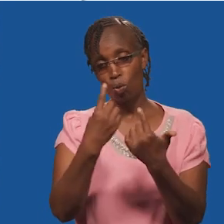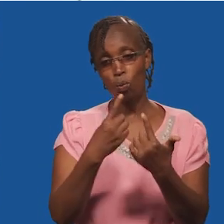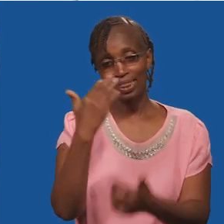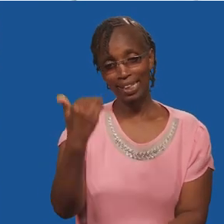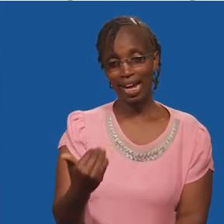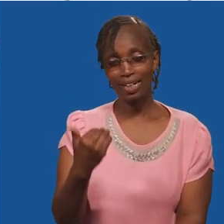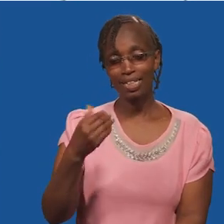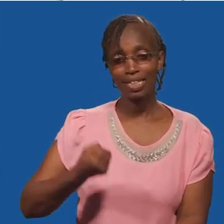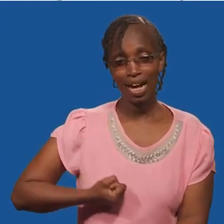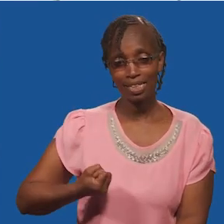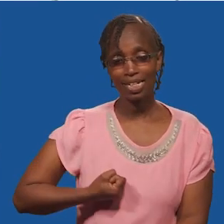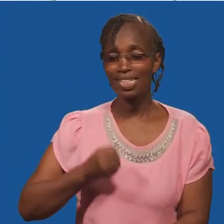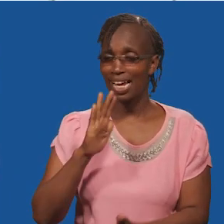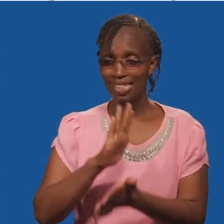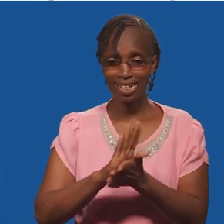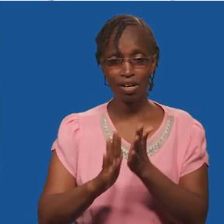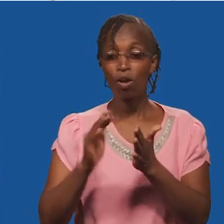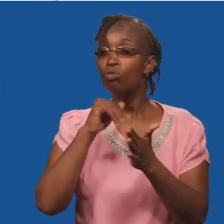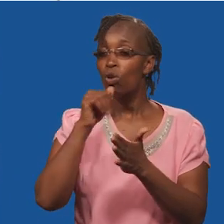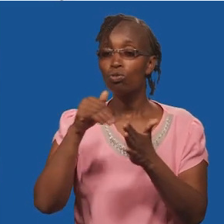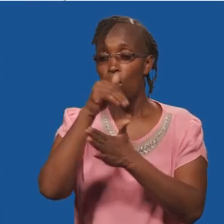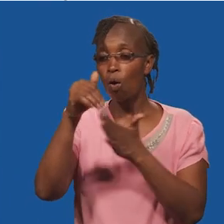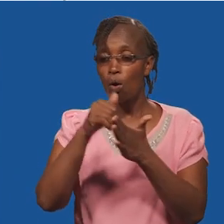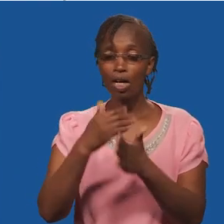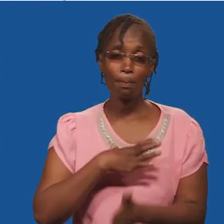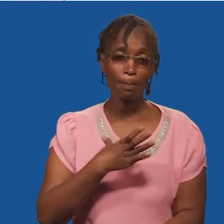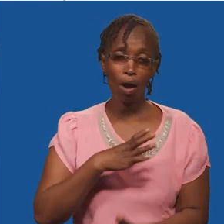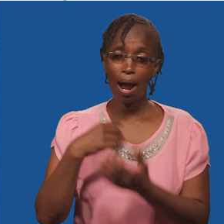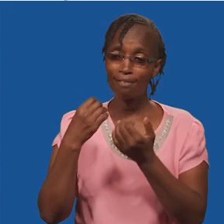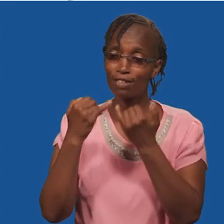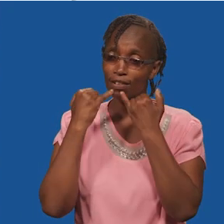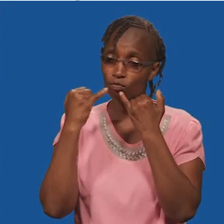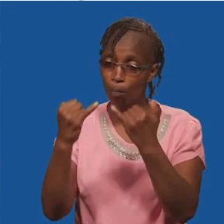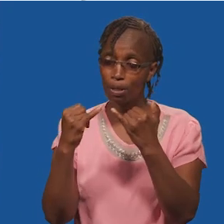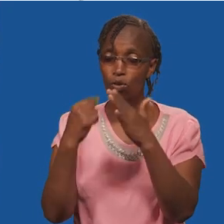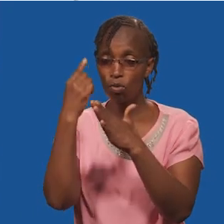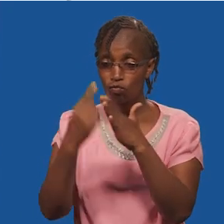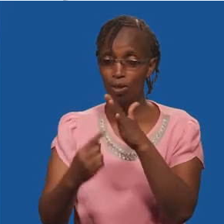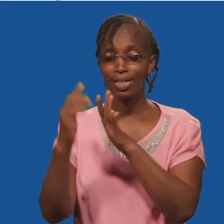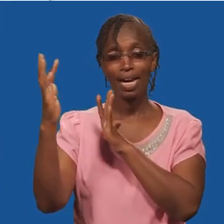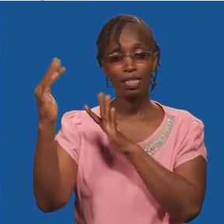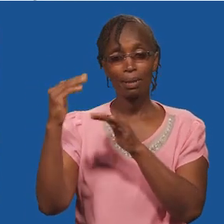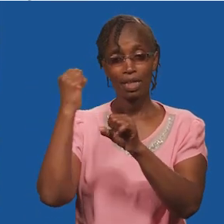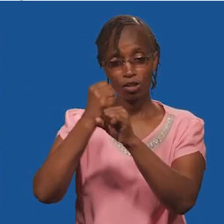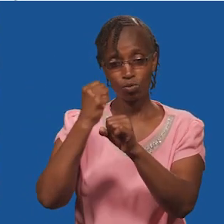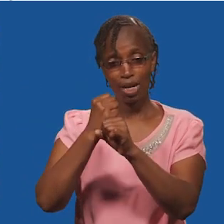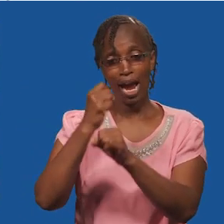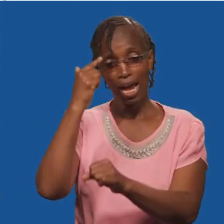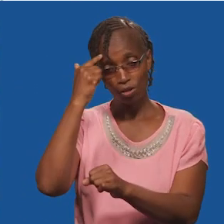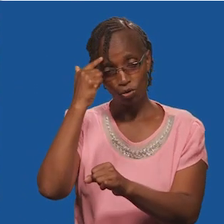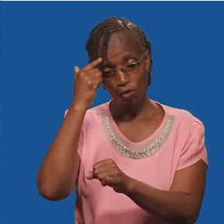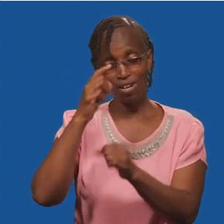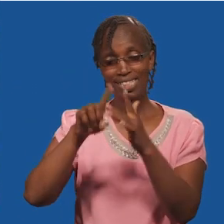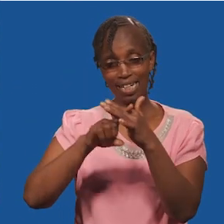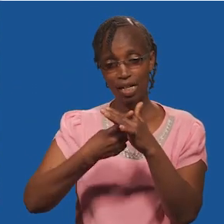ours, because not all of them are being told the moral values that you're not supposed to do this at this time, or you're not supposed to do this at this place.